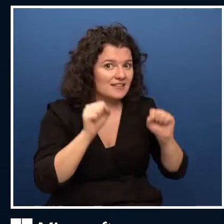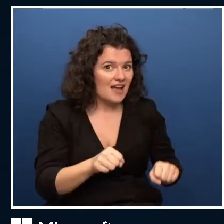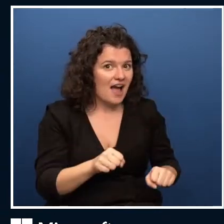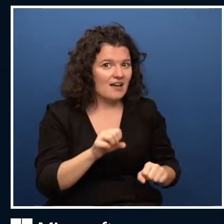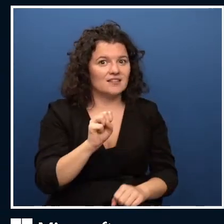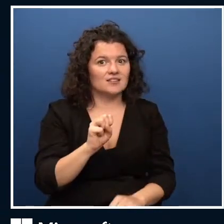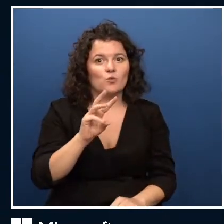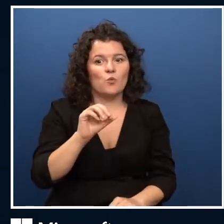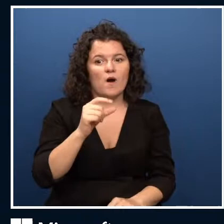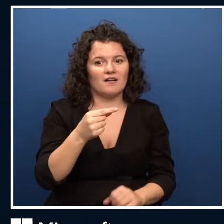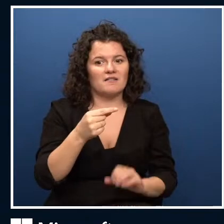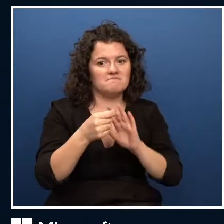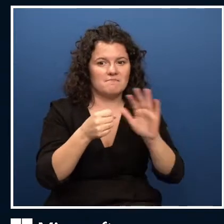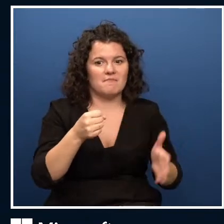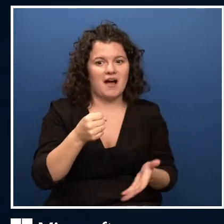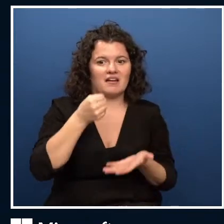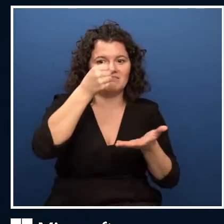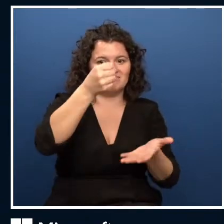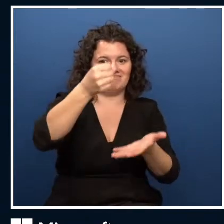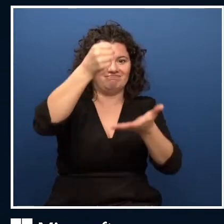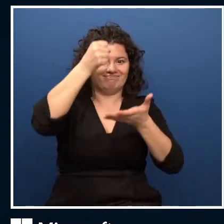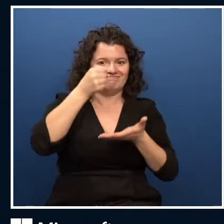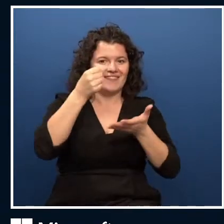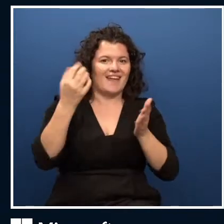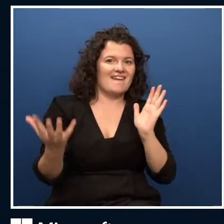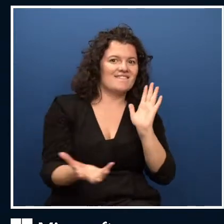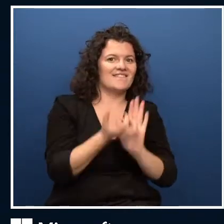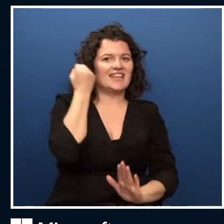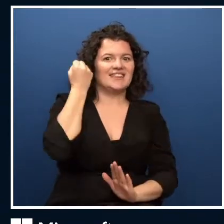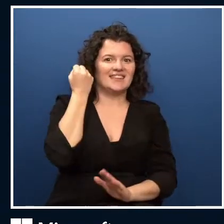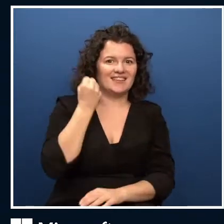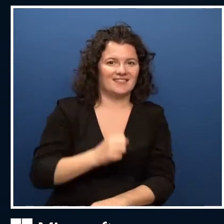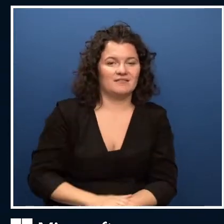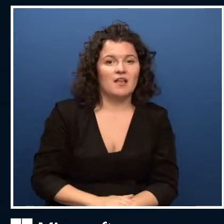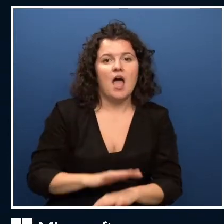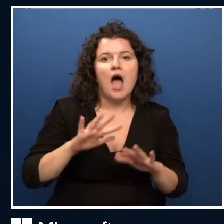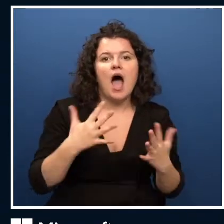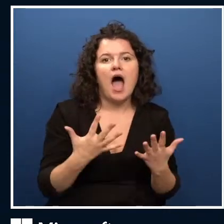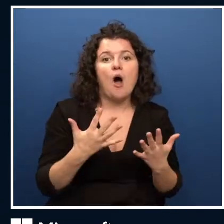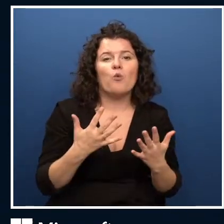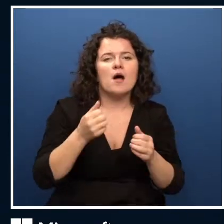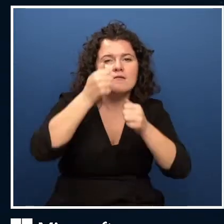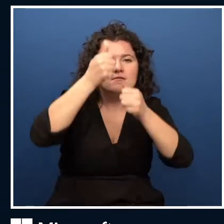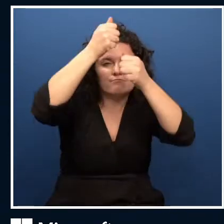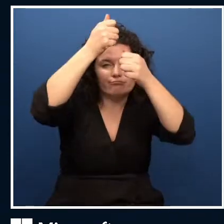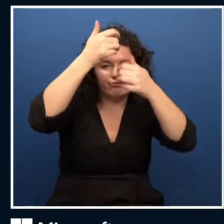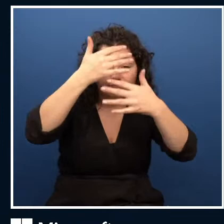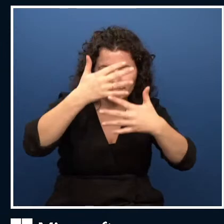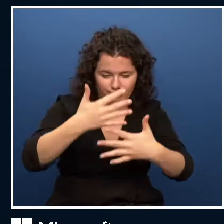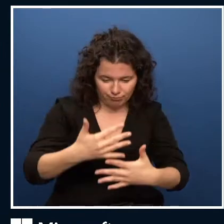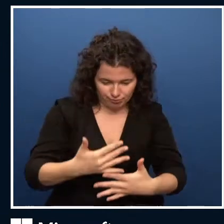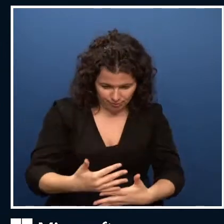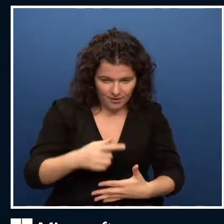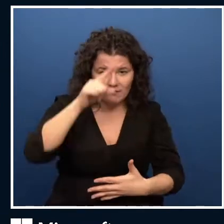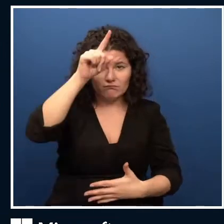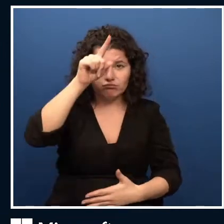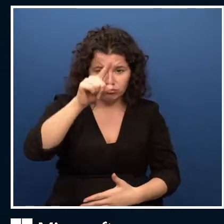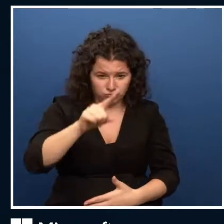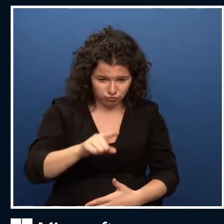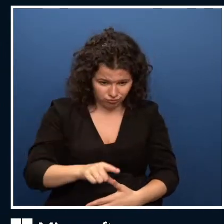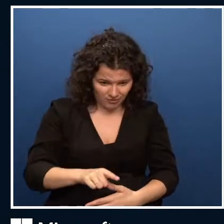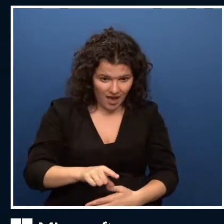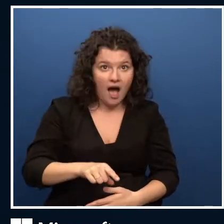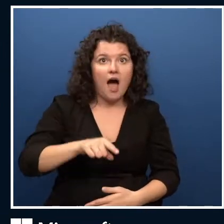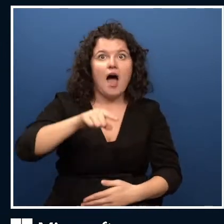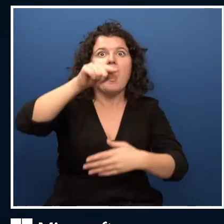part of the top leaderboard, and you also remember you have a full week to complete those modules. So